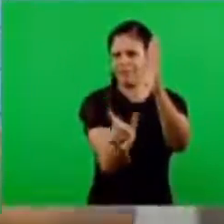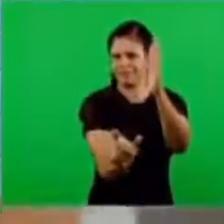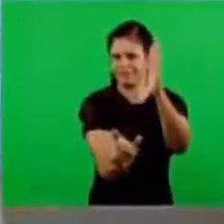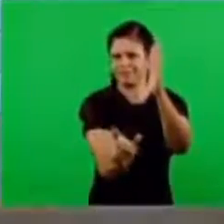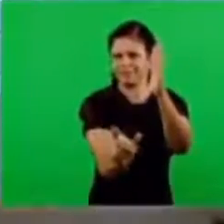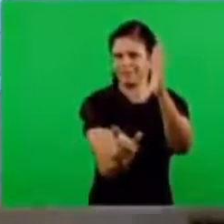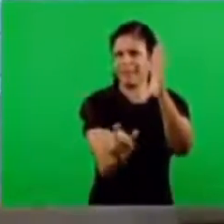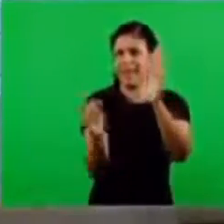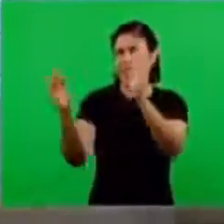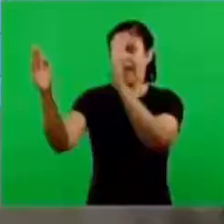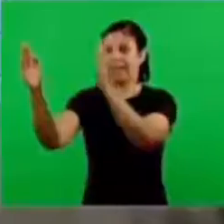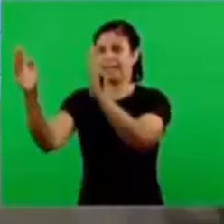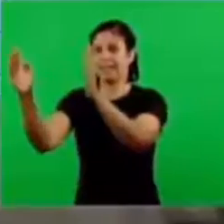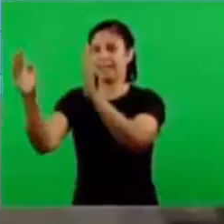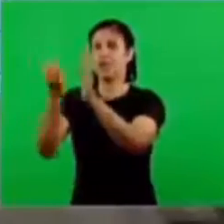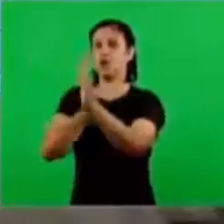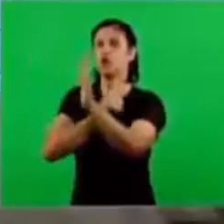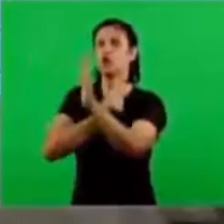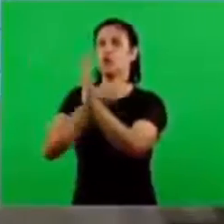fellowship is life, yes.